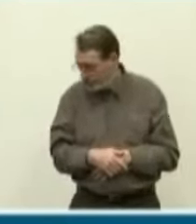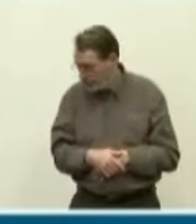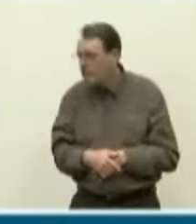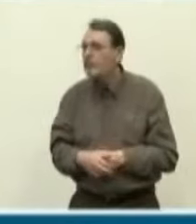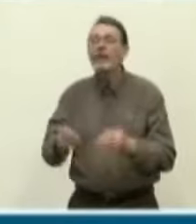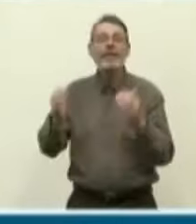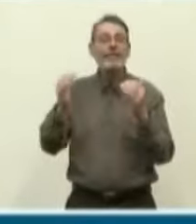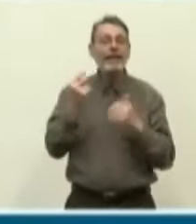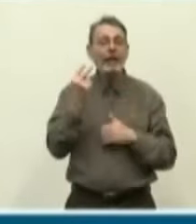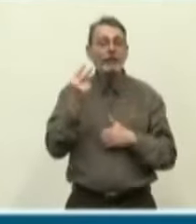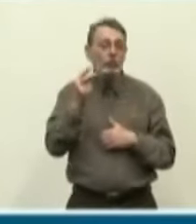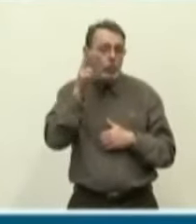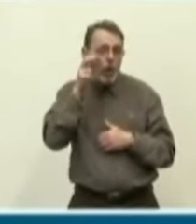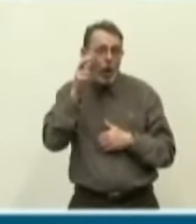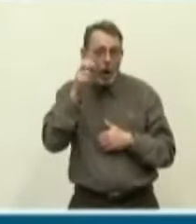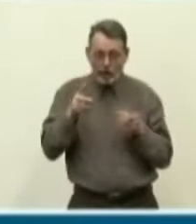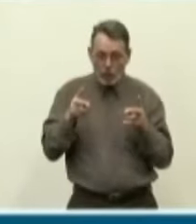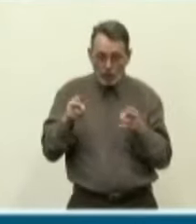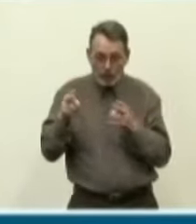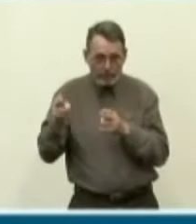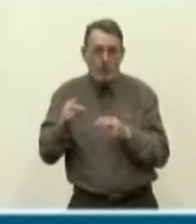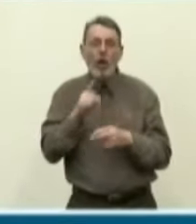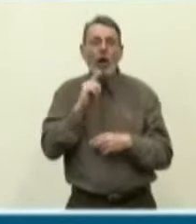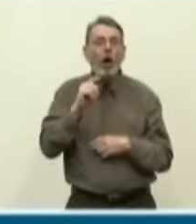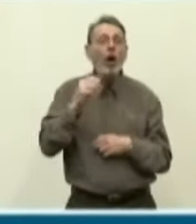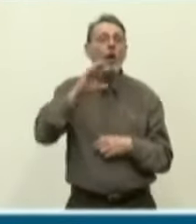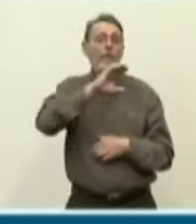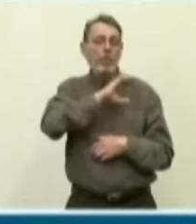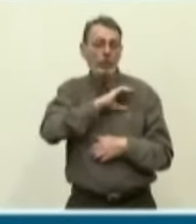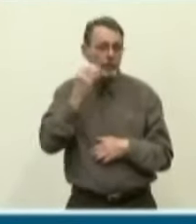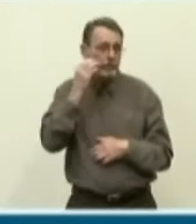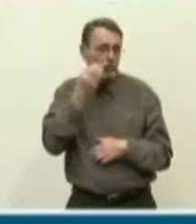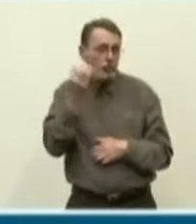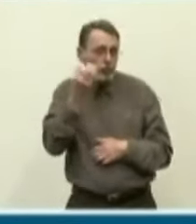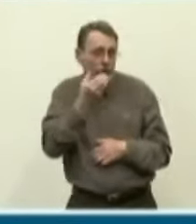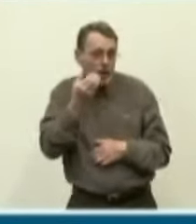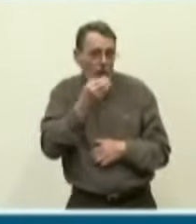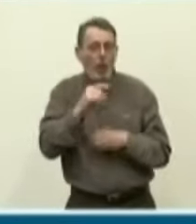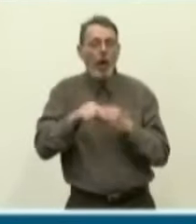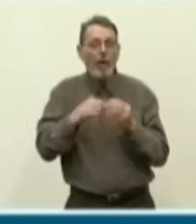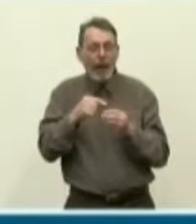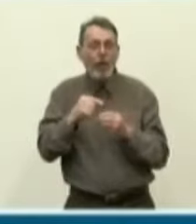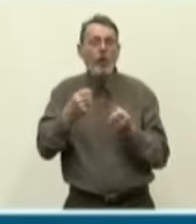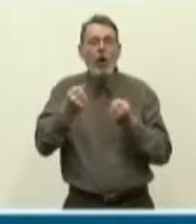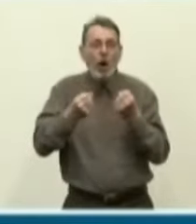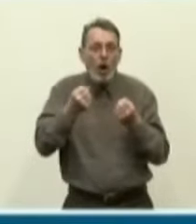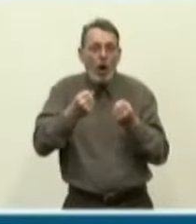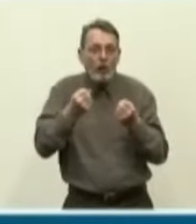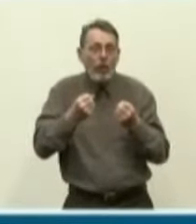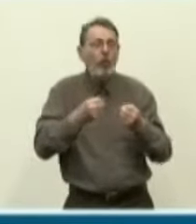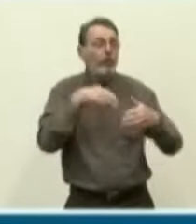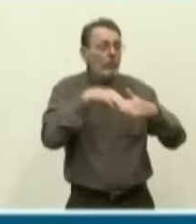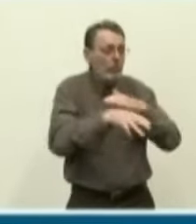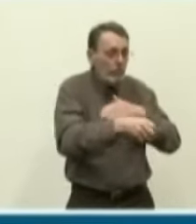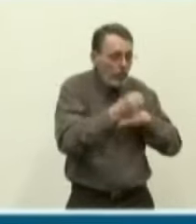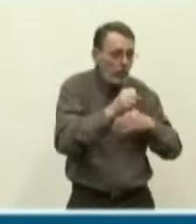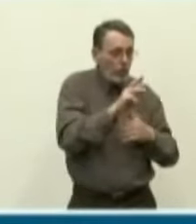The next two audio clips consist of police radio transmissions related to auto burglaries at Washington